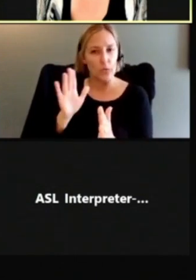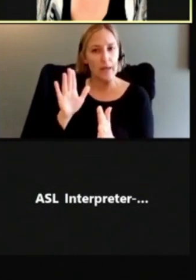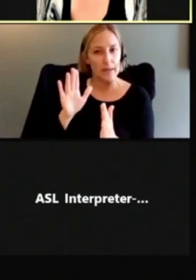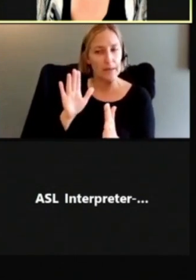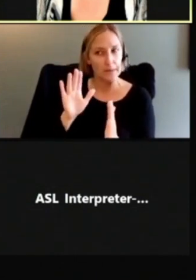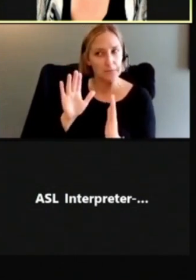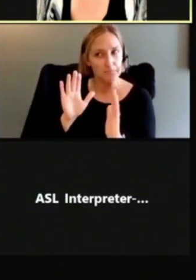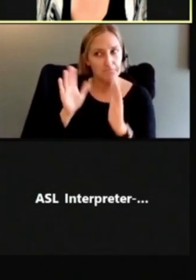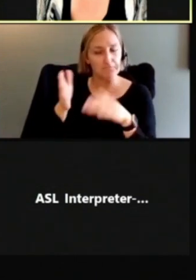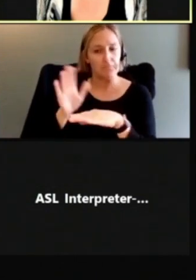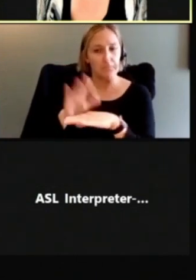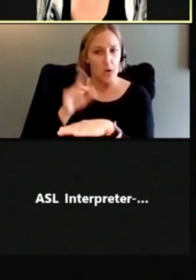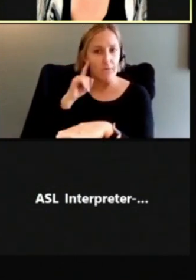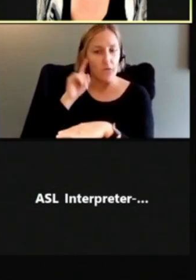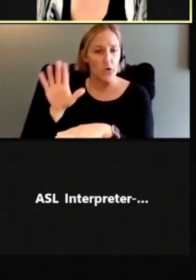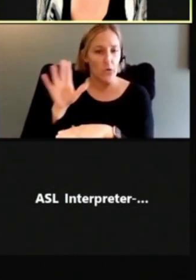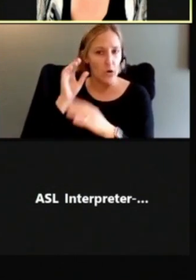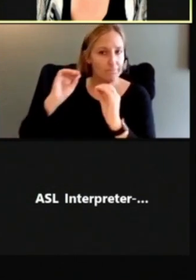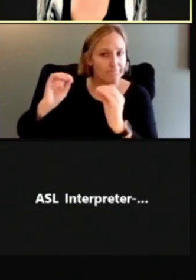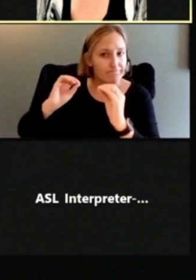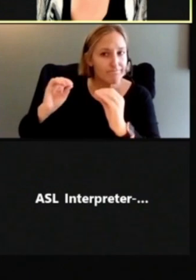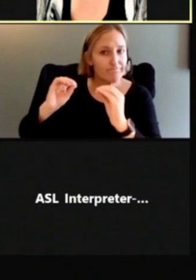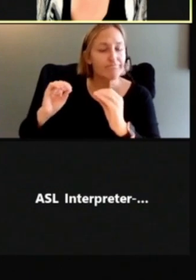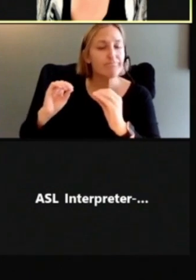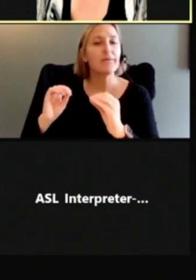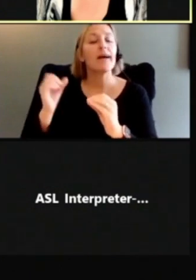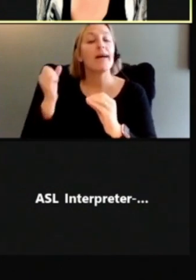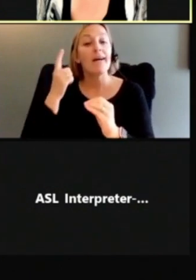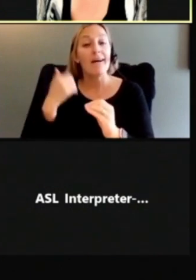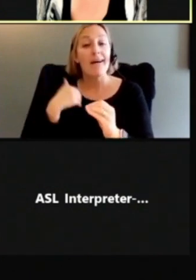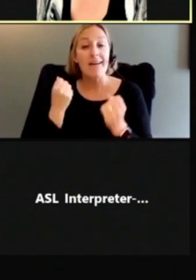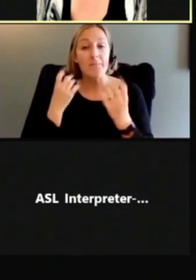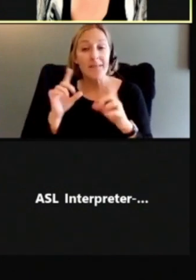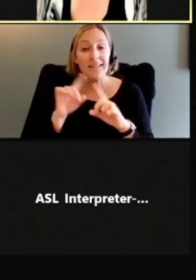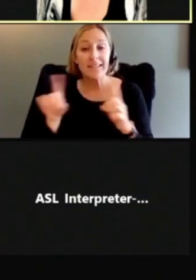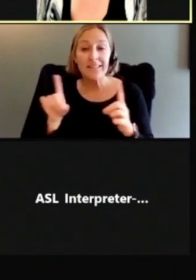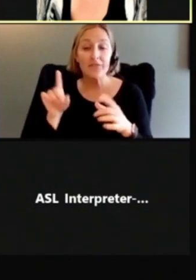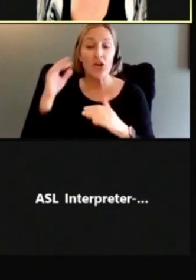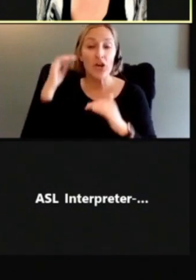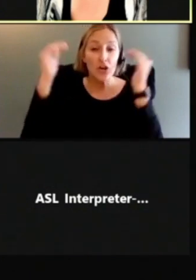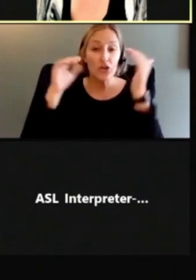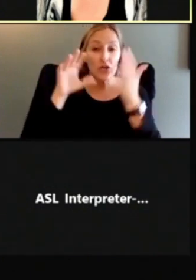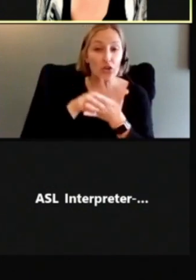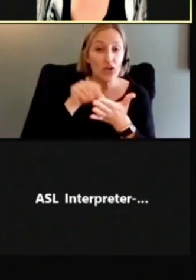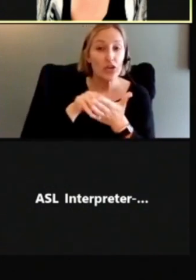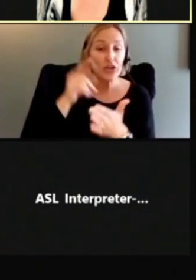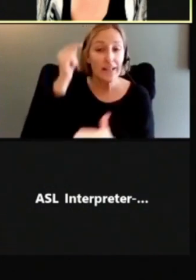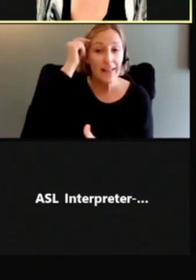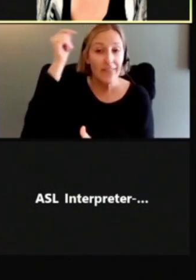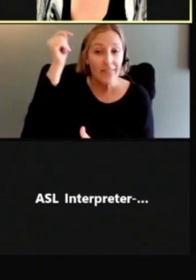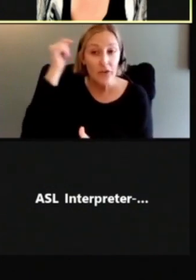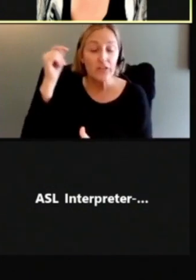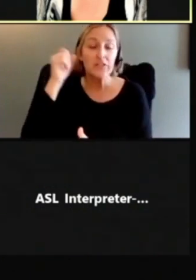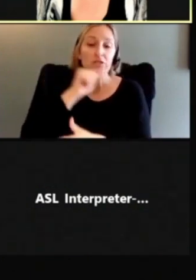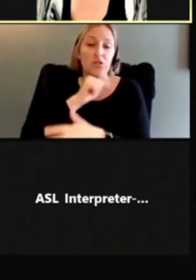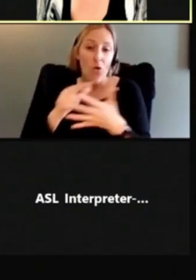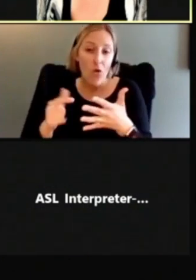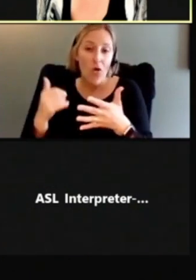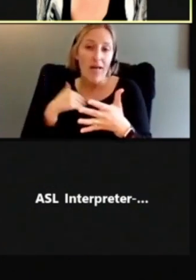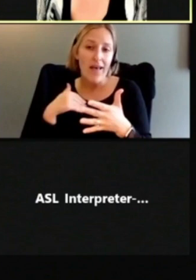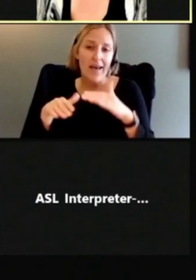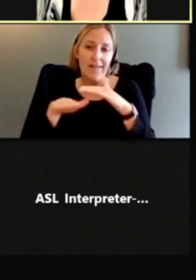for. And there are quite a few different adult learning theories, but all of them start with the same basic